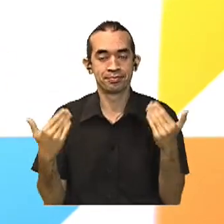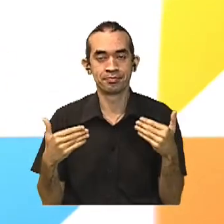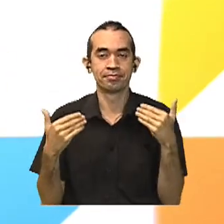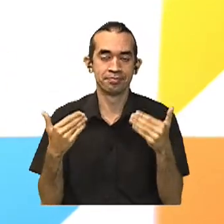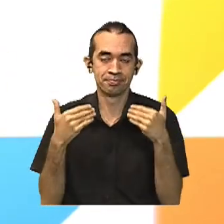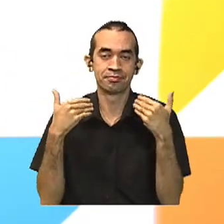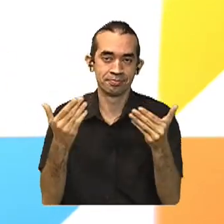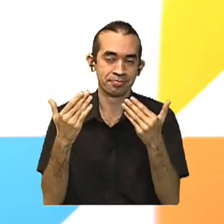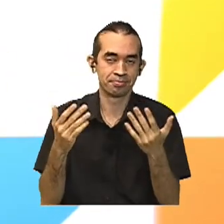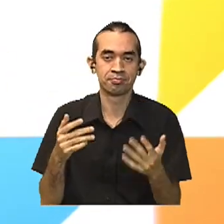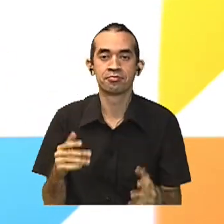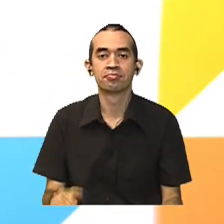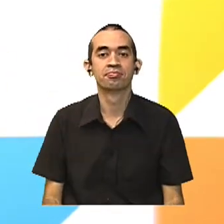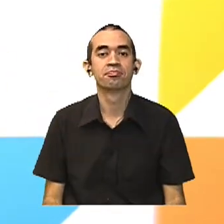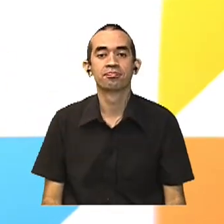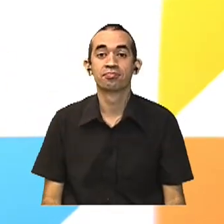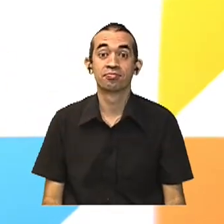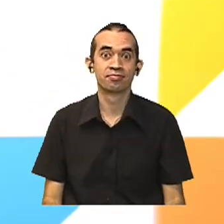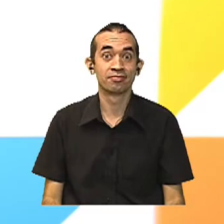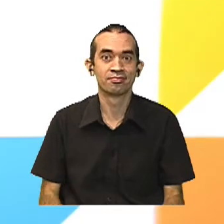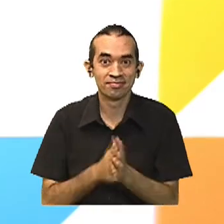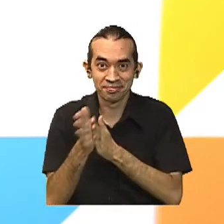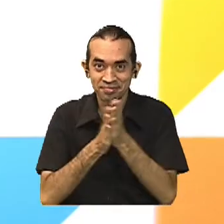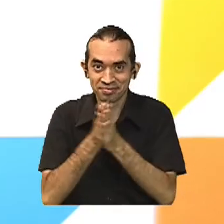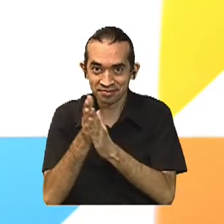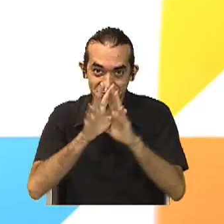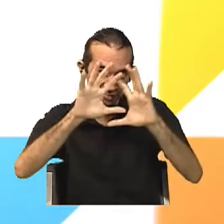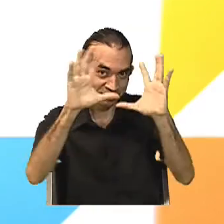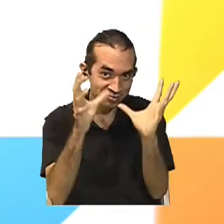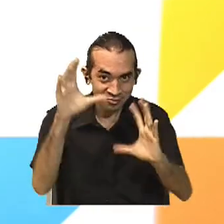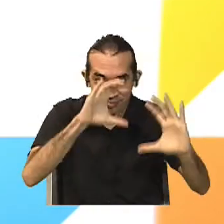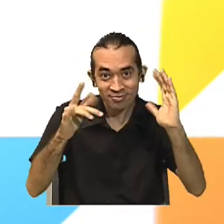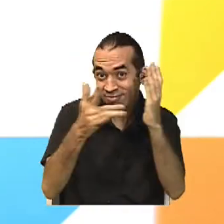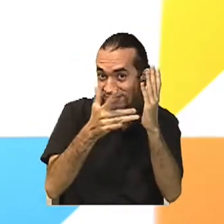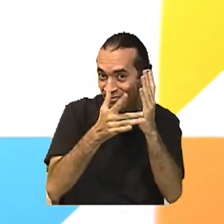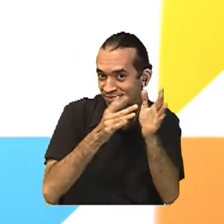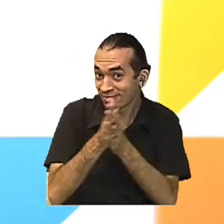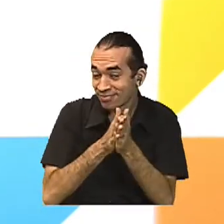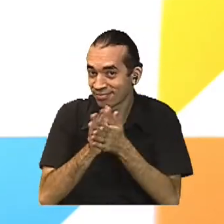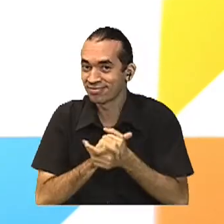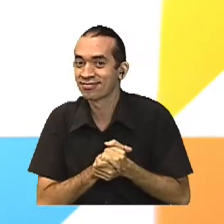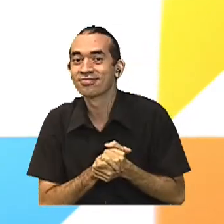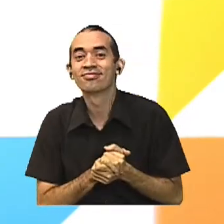let's travel to a world full of science and technology.